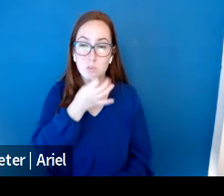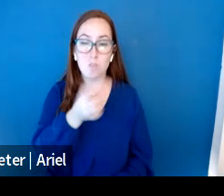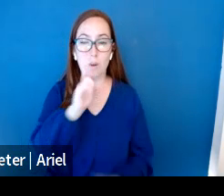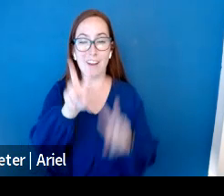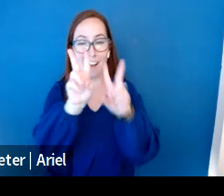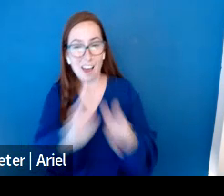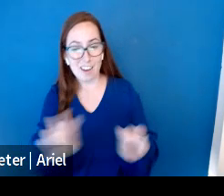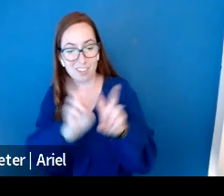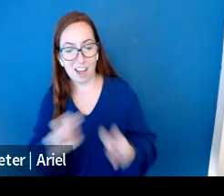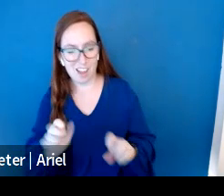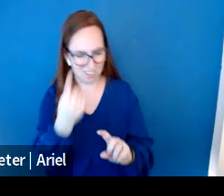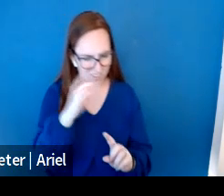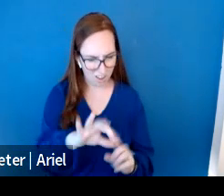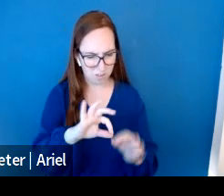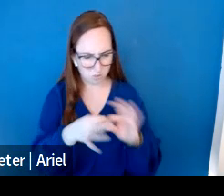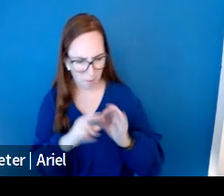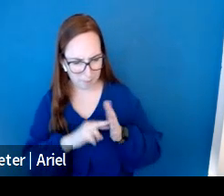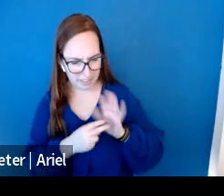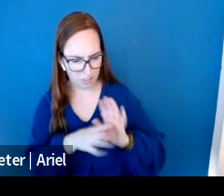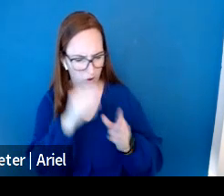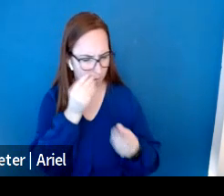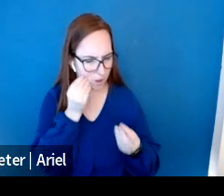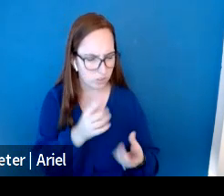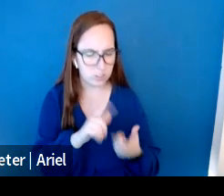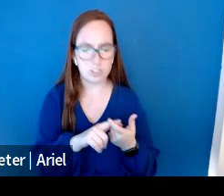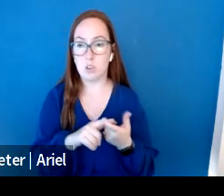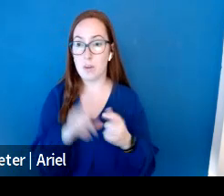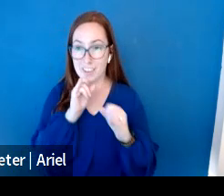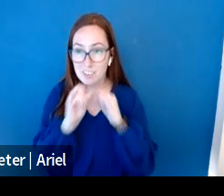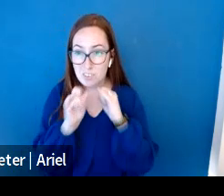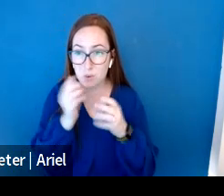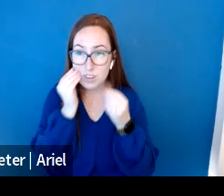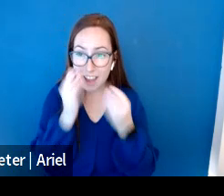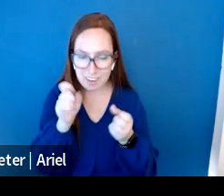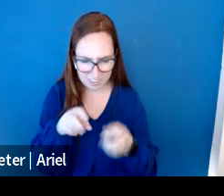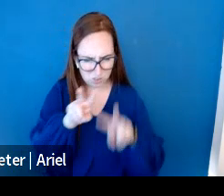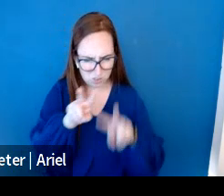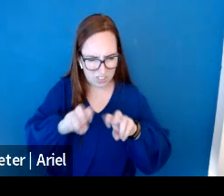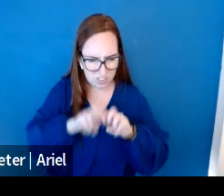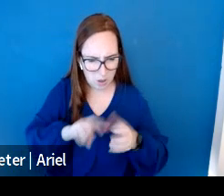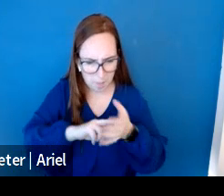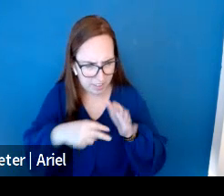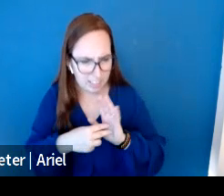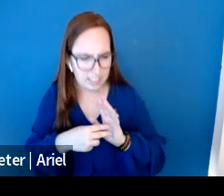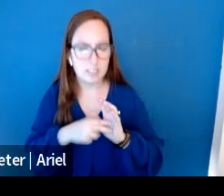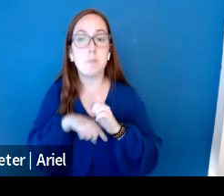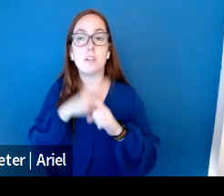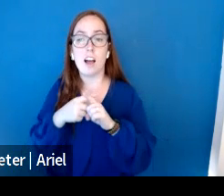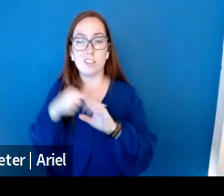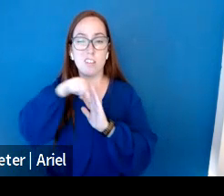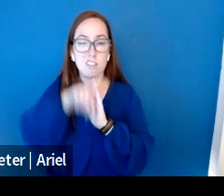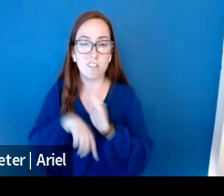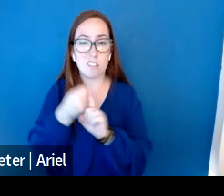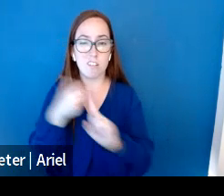any findings. Interpreting interview data while providing more in-depth information can obviously